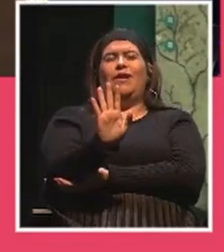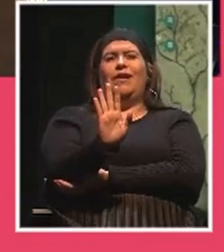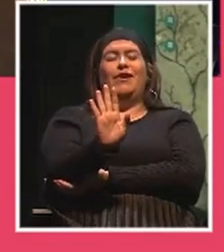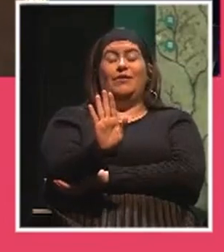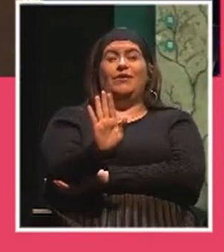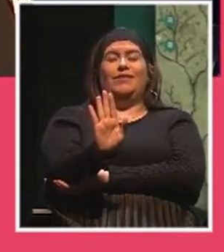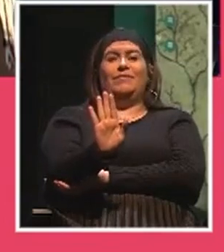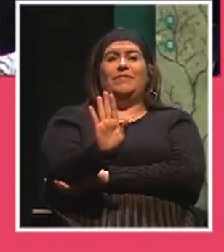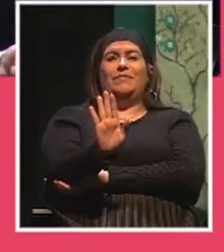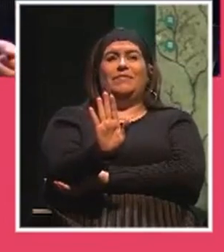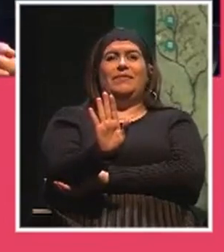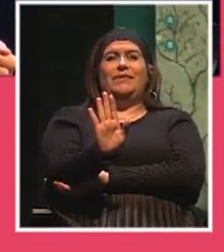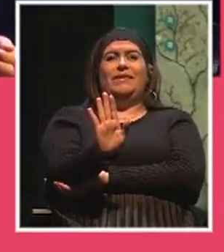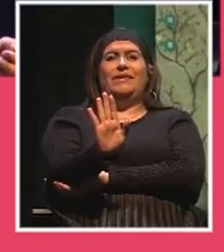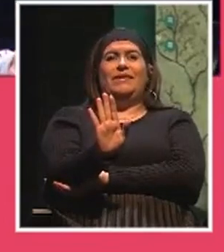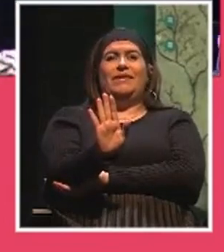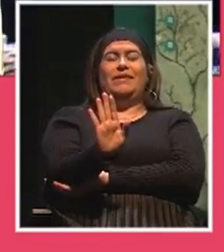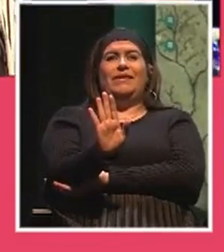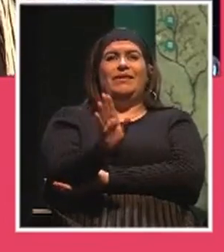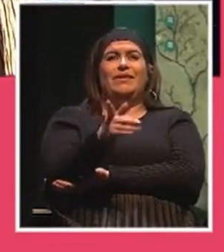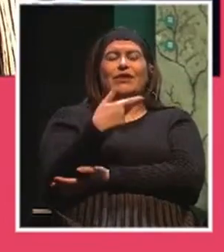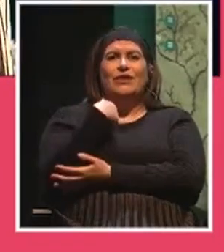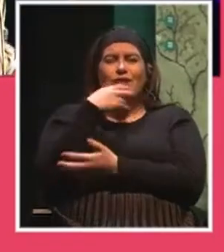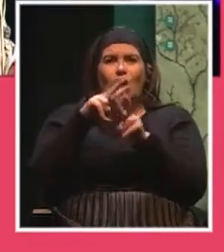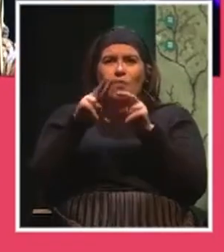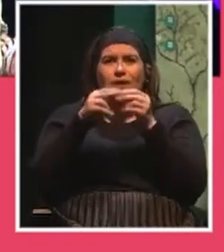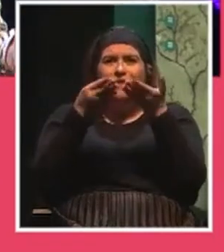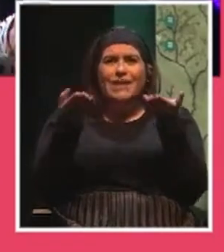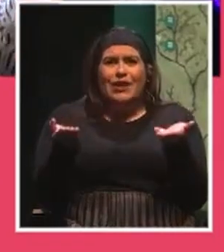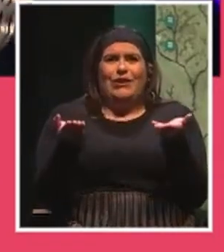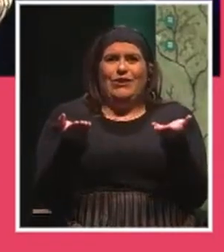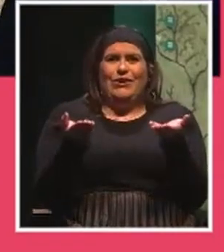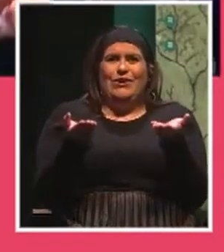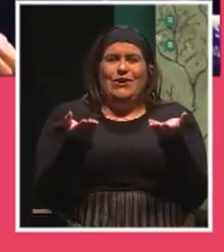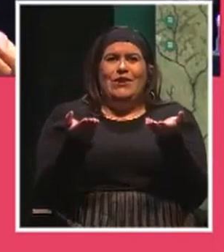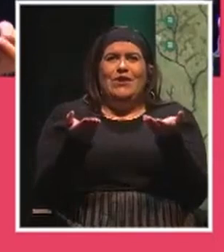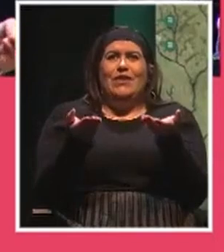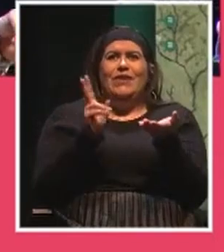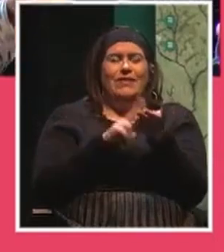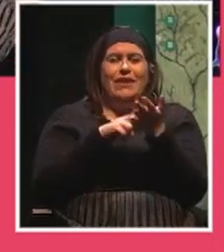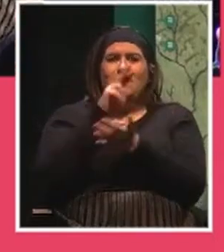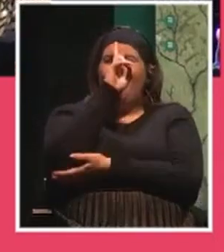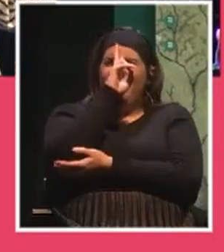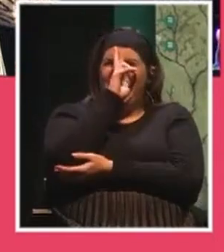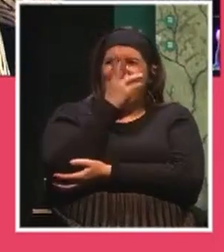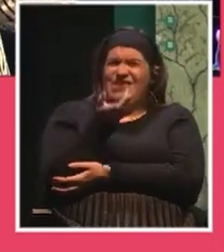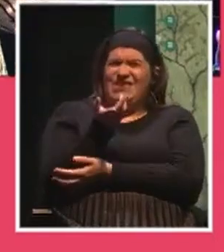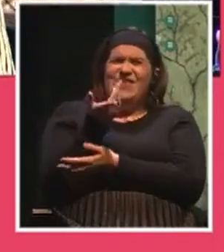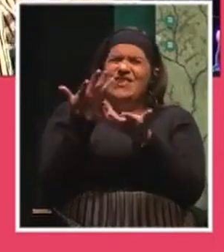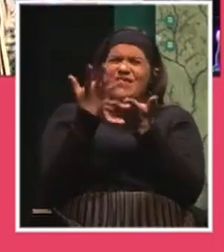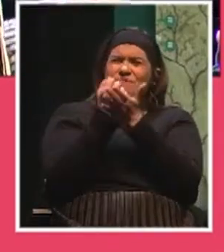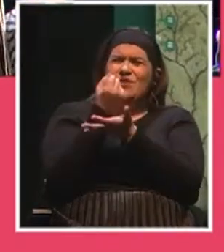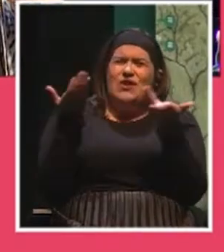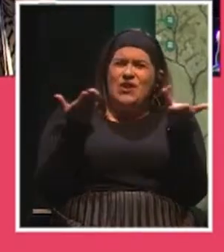kudos that you sold this in, awesome, but I don't, this looks pretty weird. I don't know how you're going to pull this off. I went back